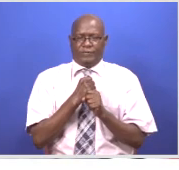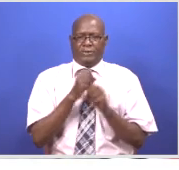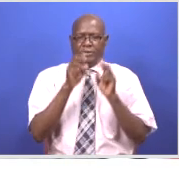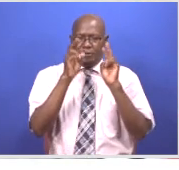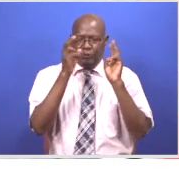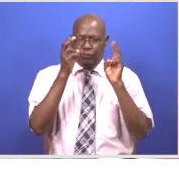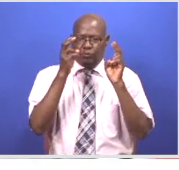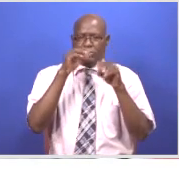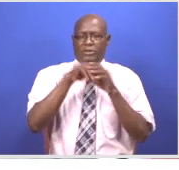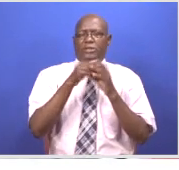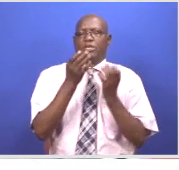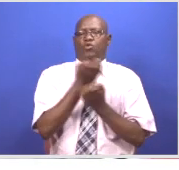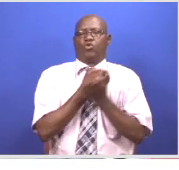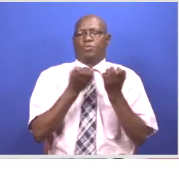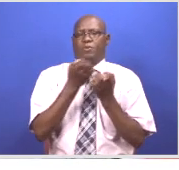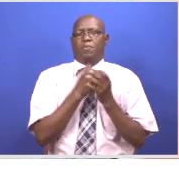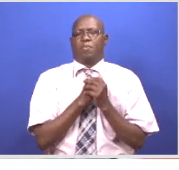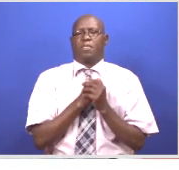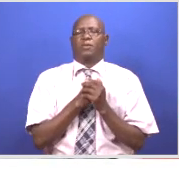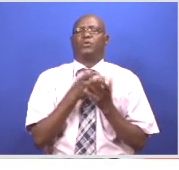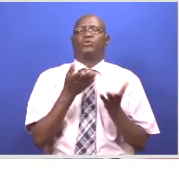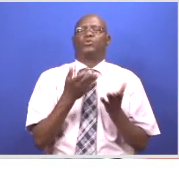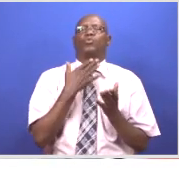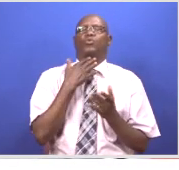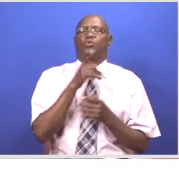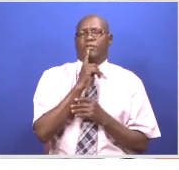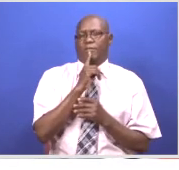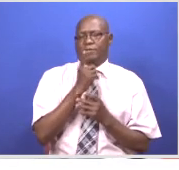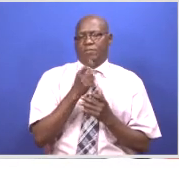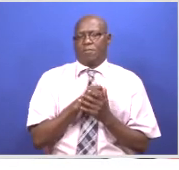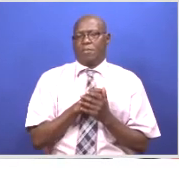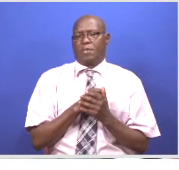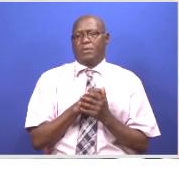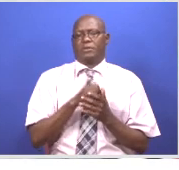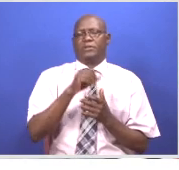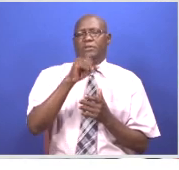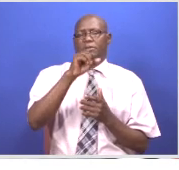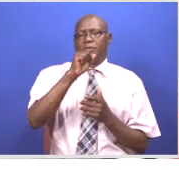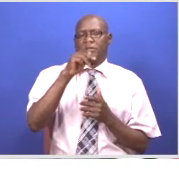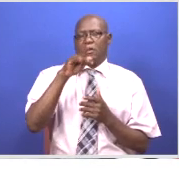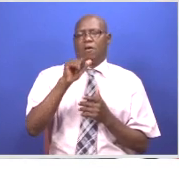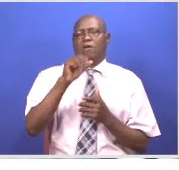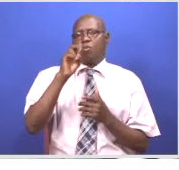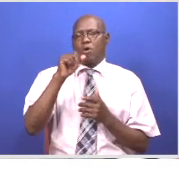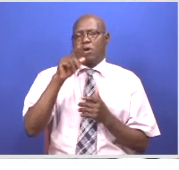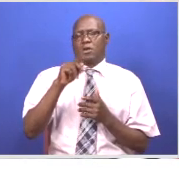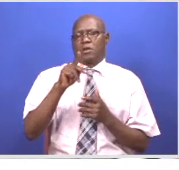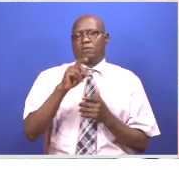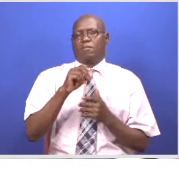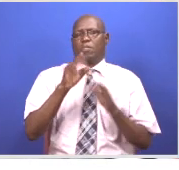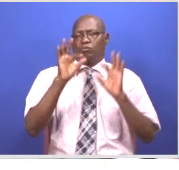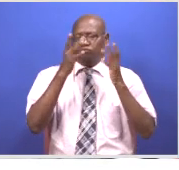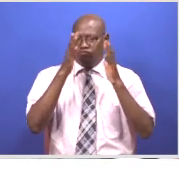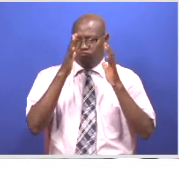issues in the economy. So I want to say, Skyward, Hongera, this is the way